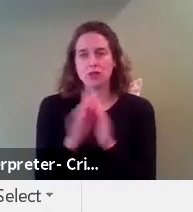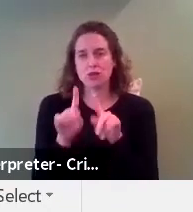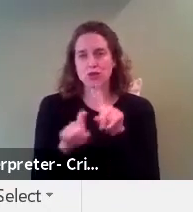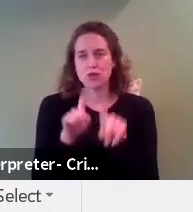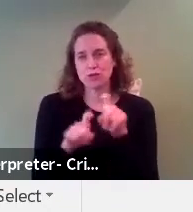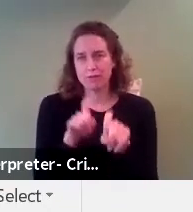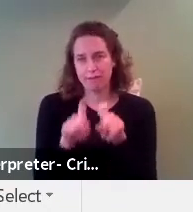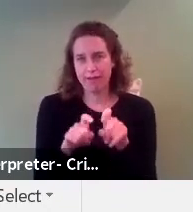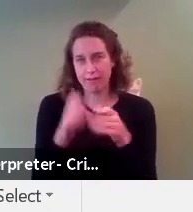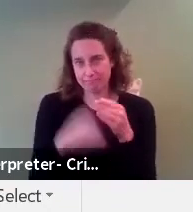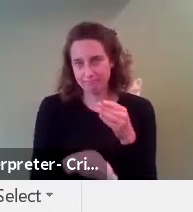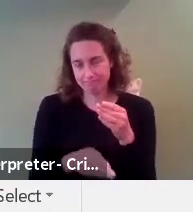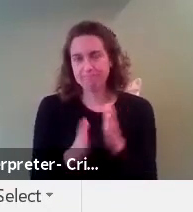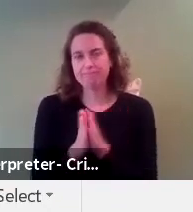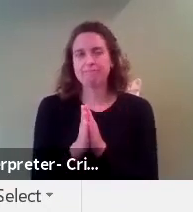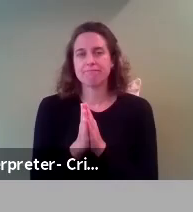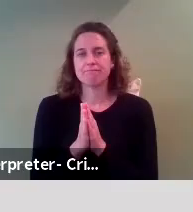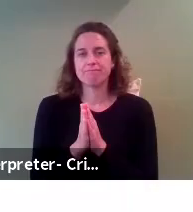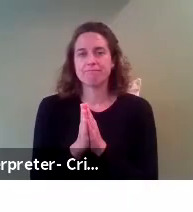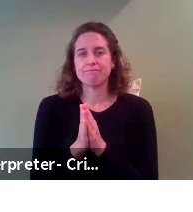and you will see